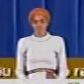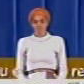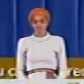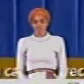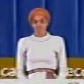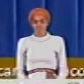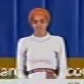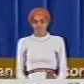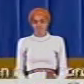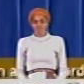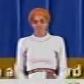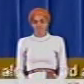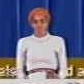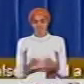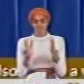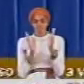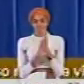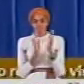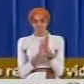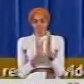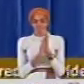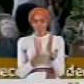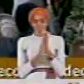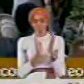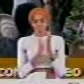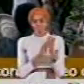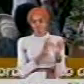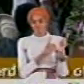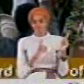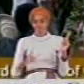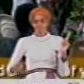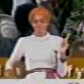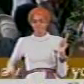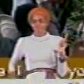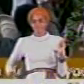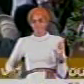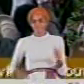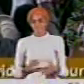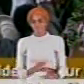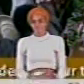testify? Praise the Lord!